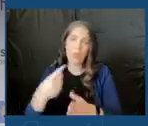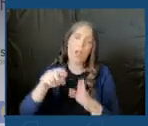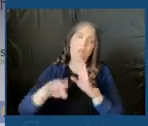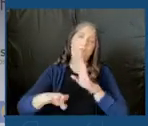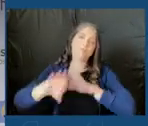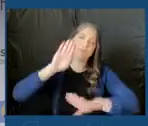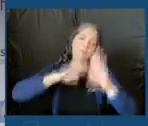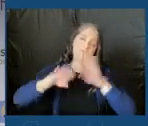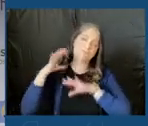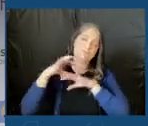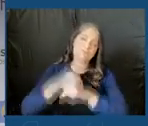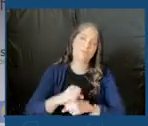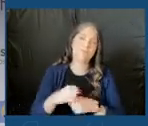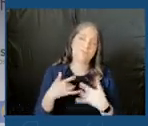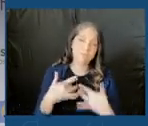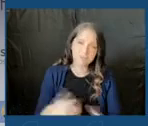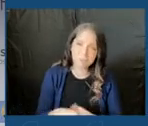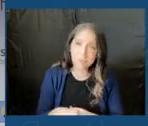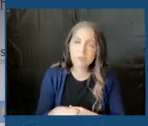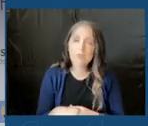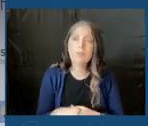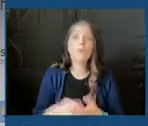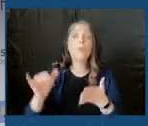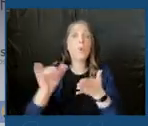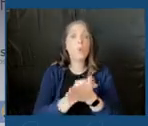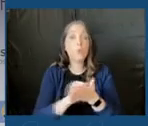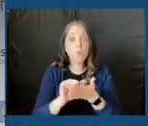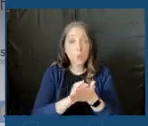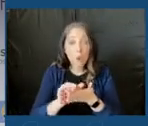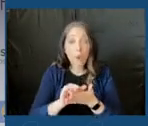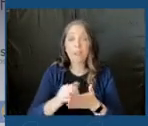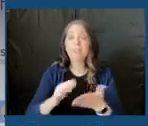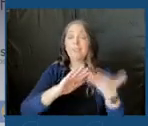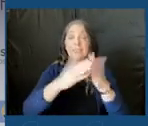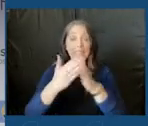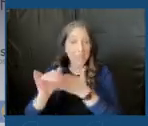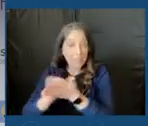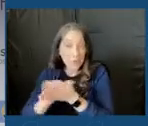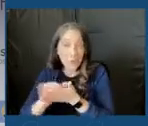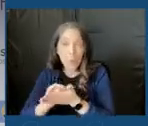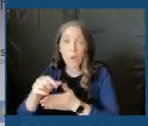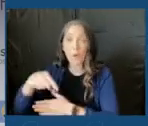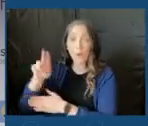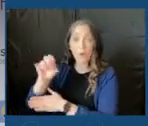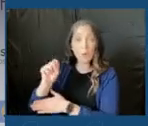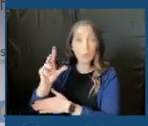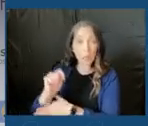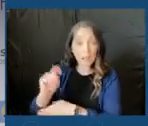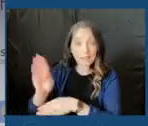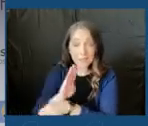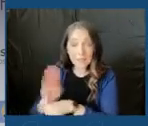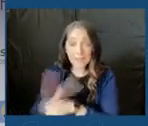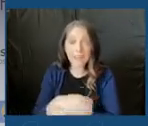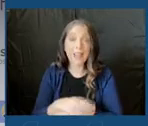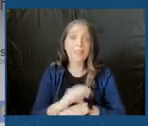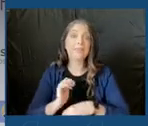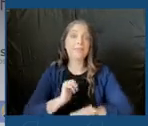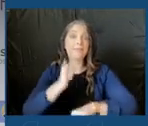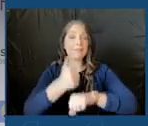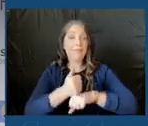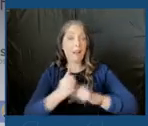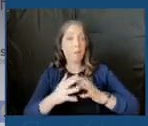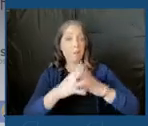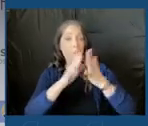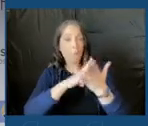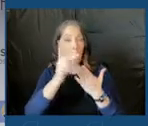City's partnerships with the state of New York, the city of New York, corporations like Quest Diagnostics, and the implementation of programs like